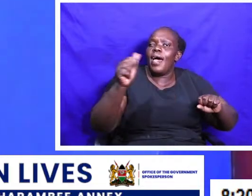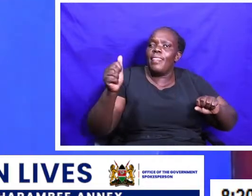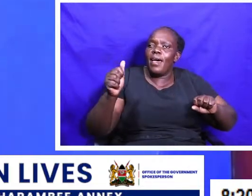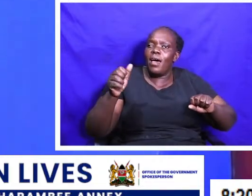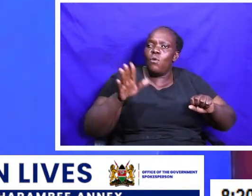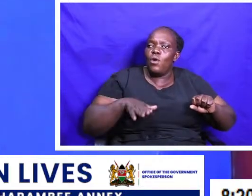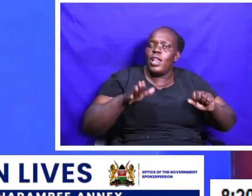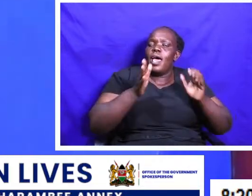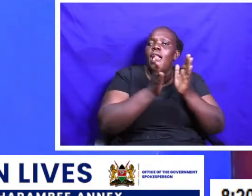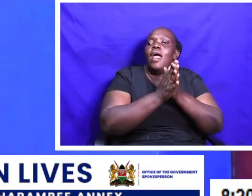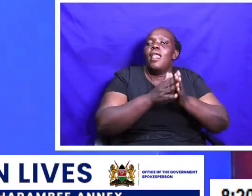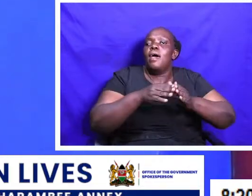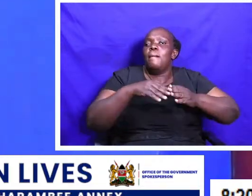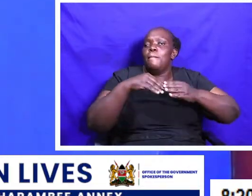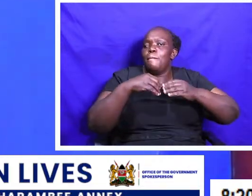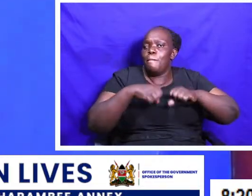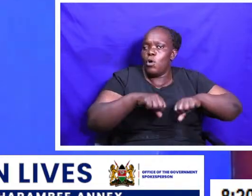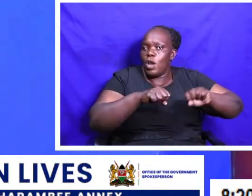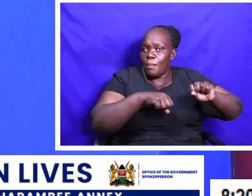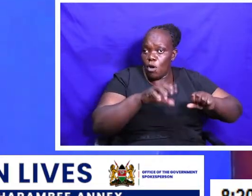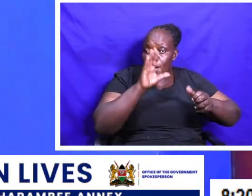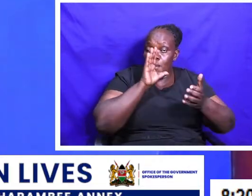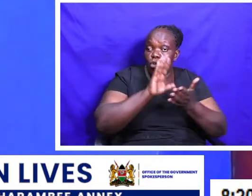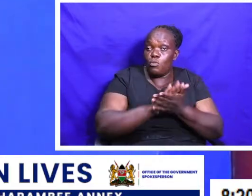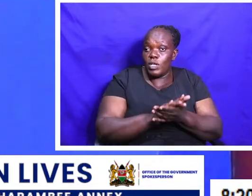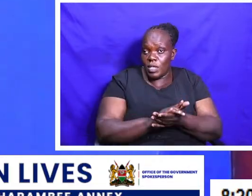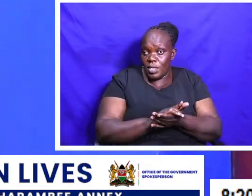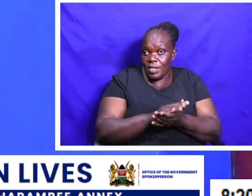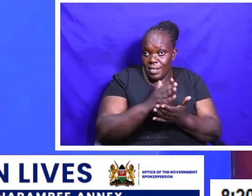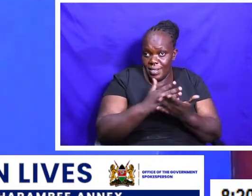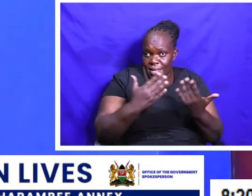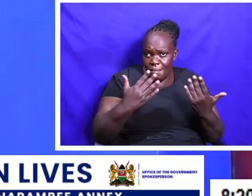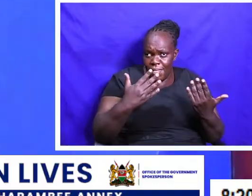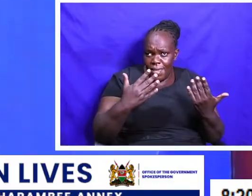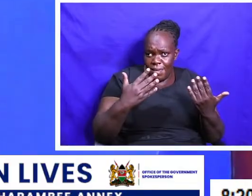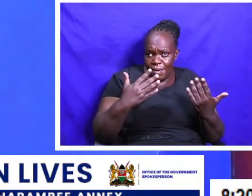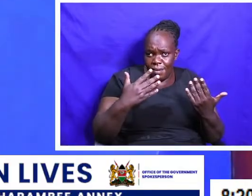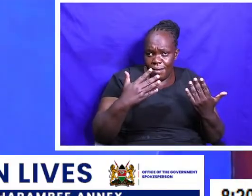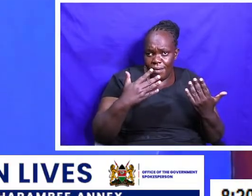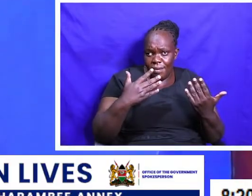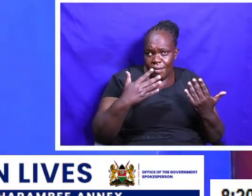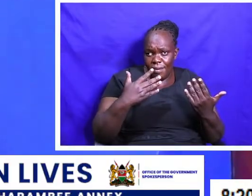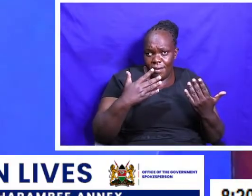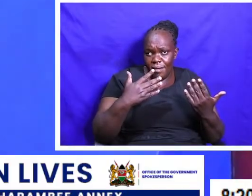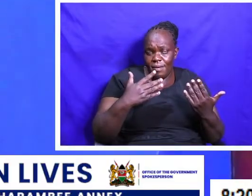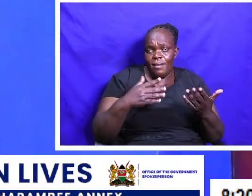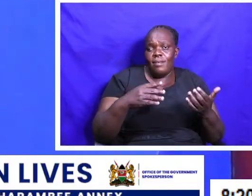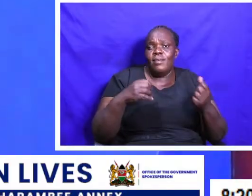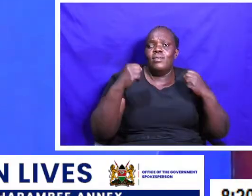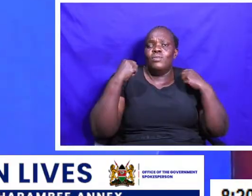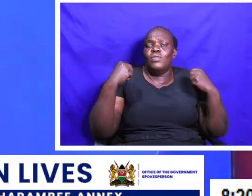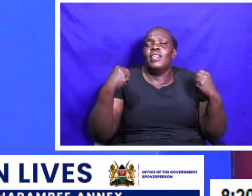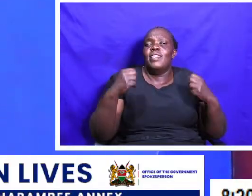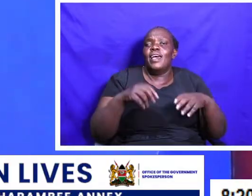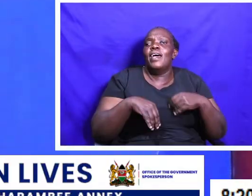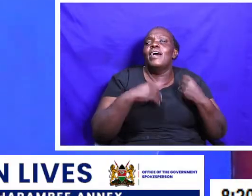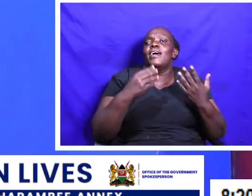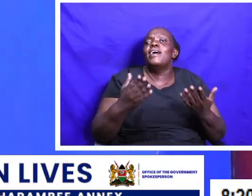promise to women and border is something that is squarely